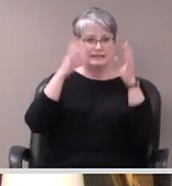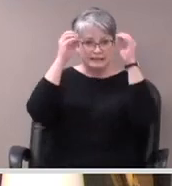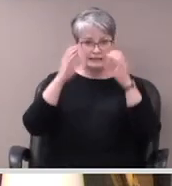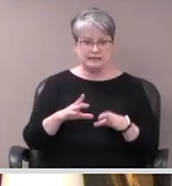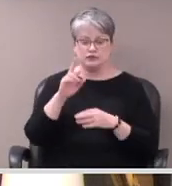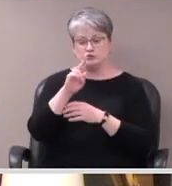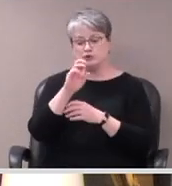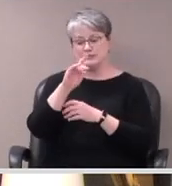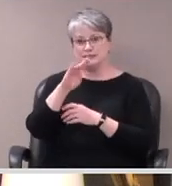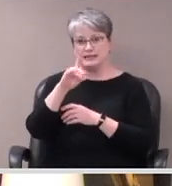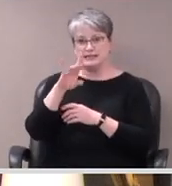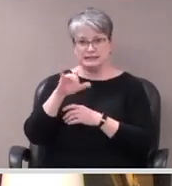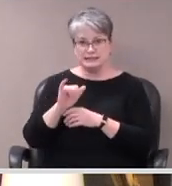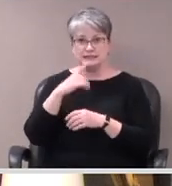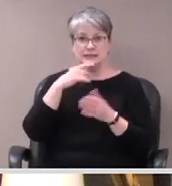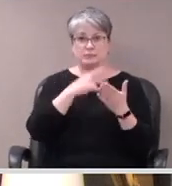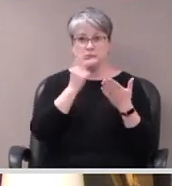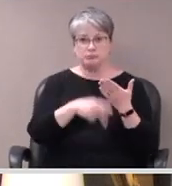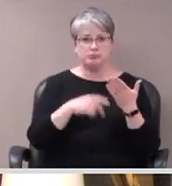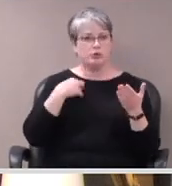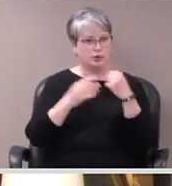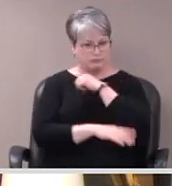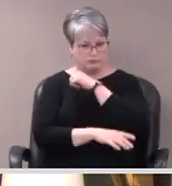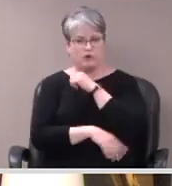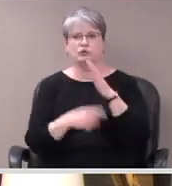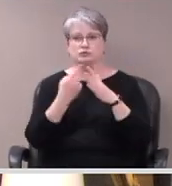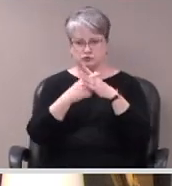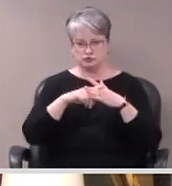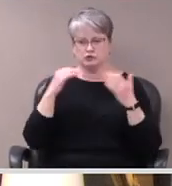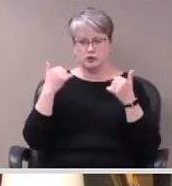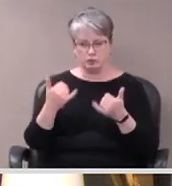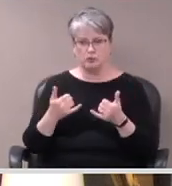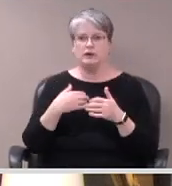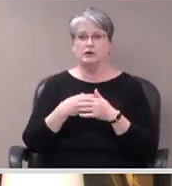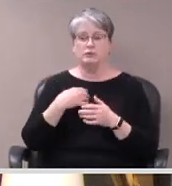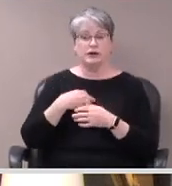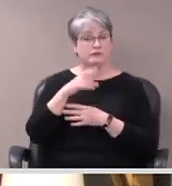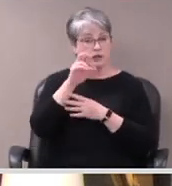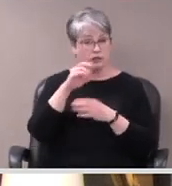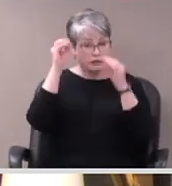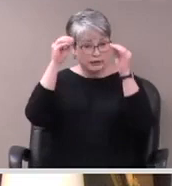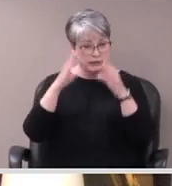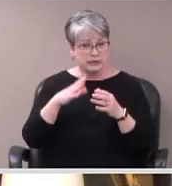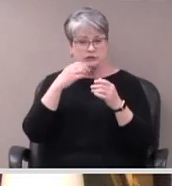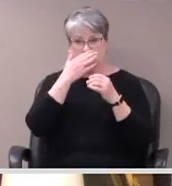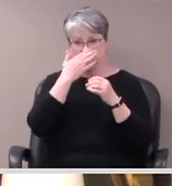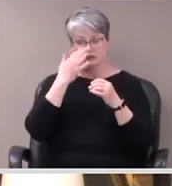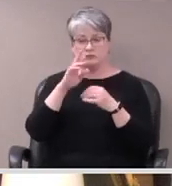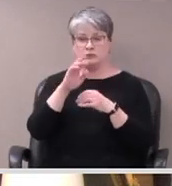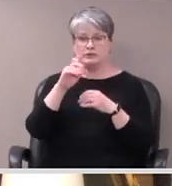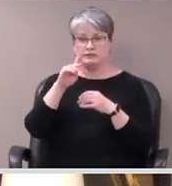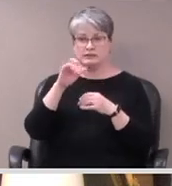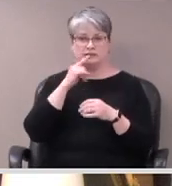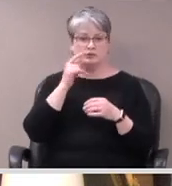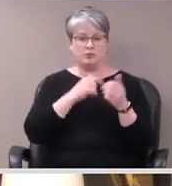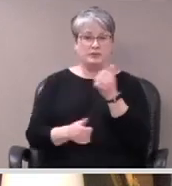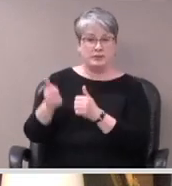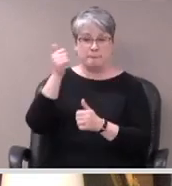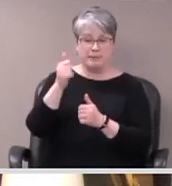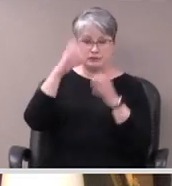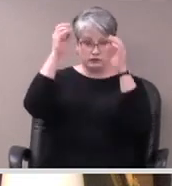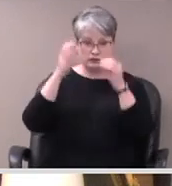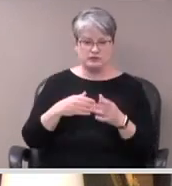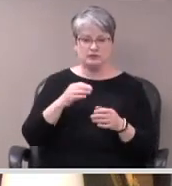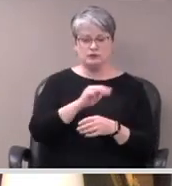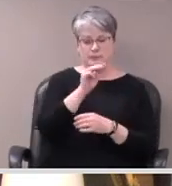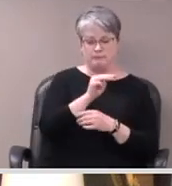program. Look forward to implementation in the fall. We plan to have 30 teacher residents who will be working with our master teacher in the classroom